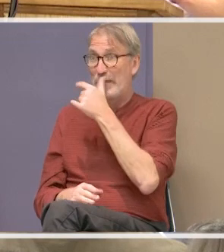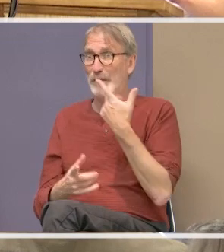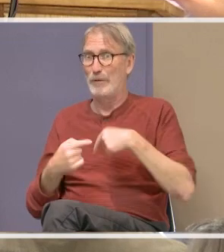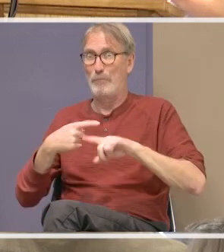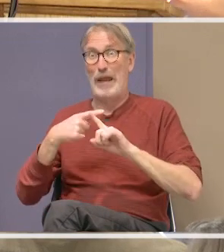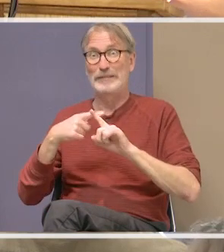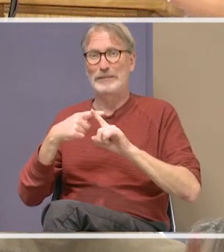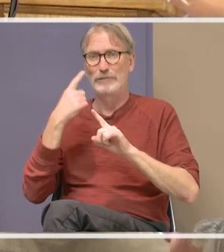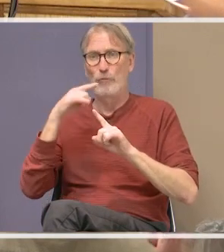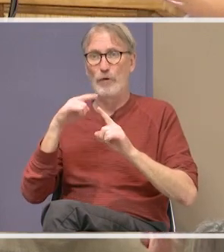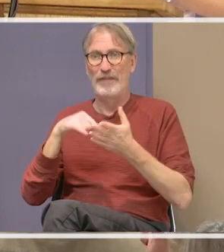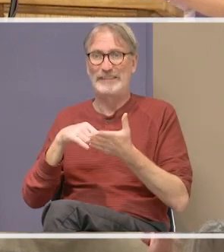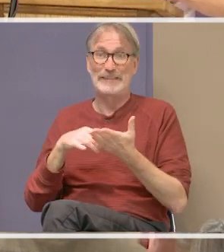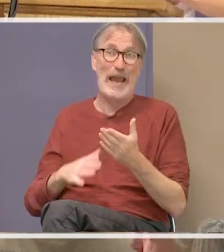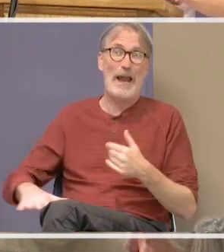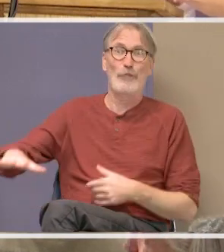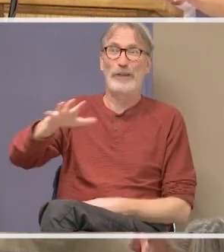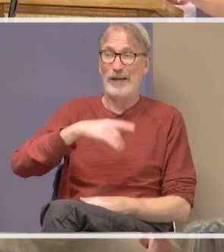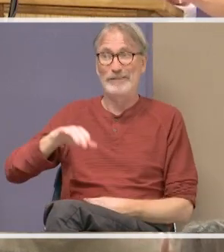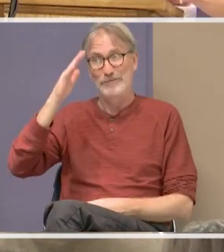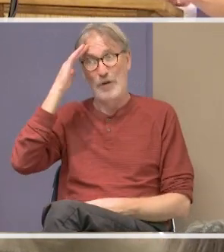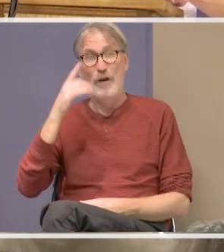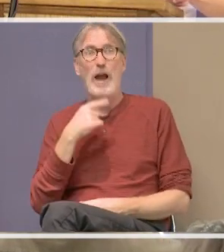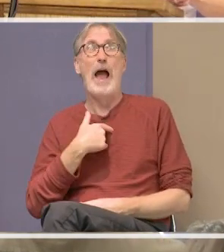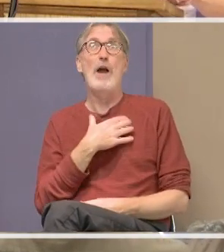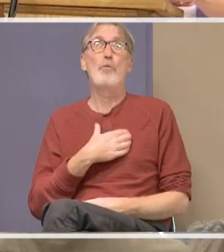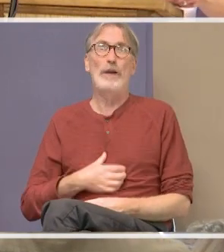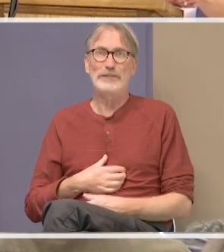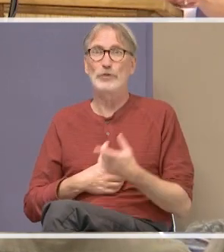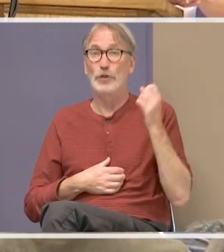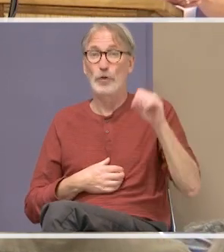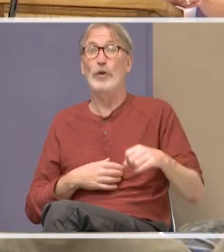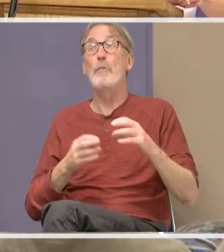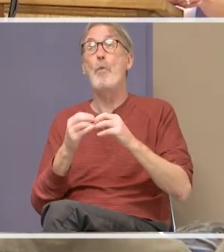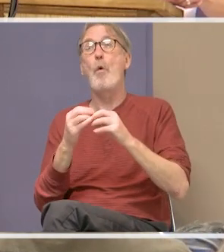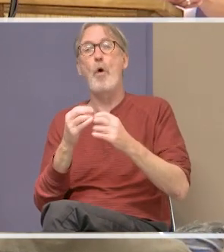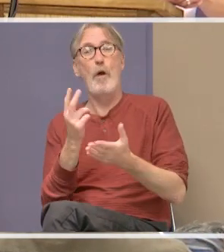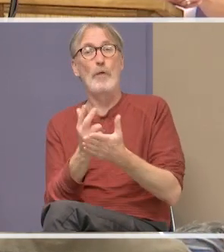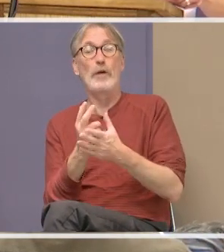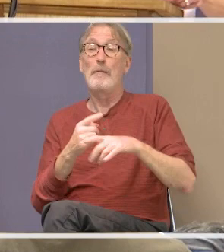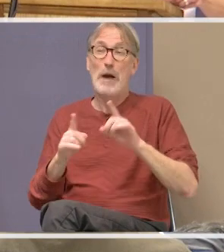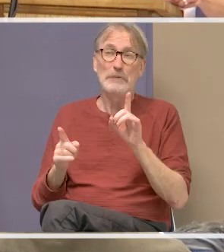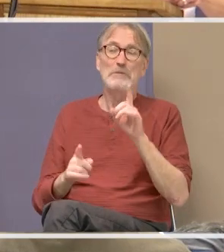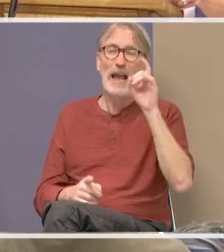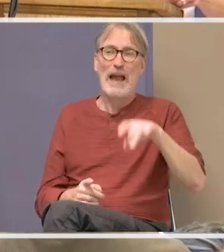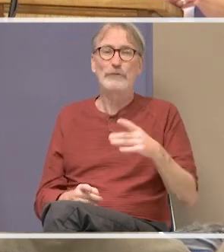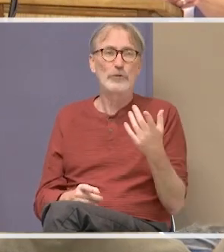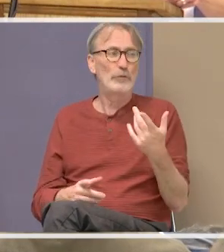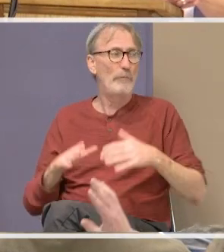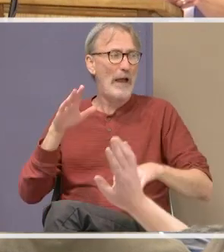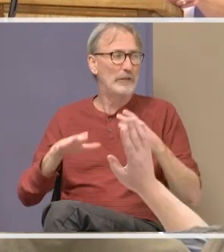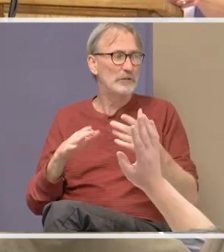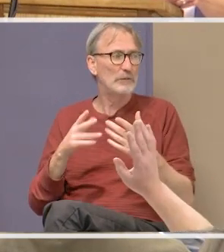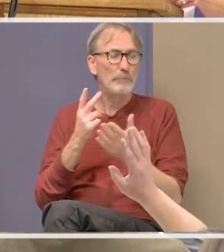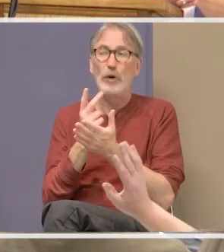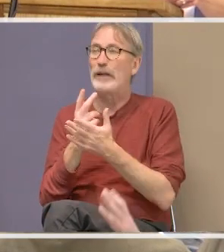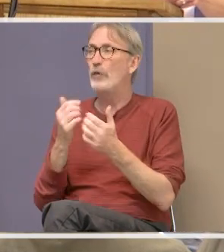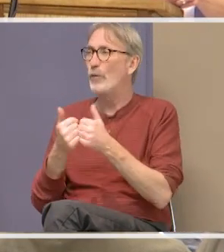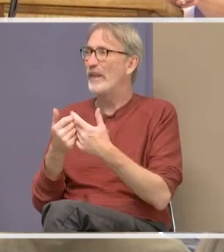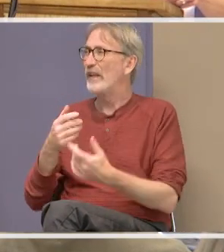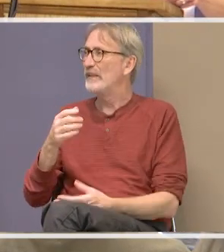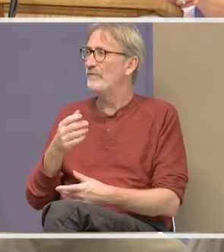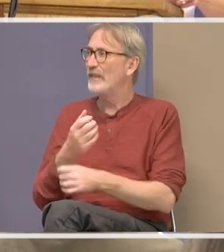the building or to the neighborhood. It would be wonderful if we could increase parking, but we also do have to balance parking with safety.